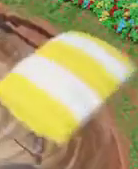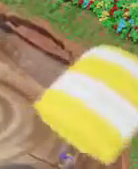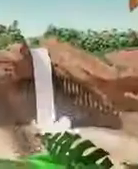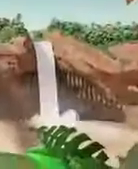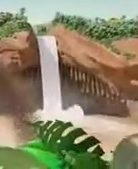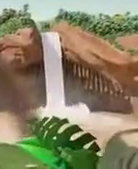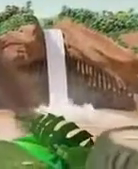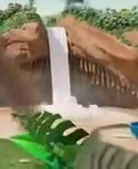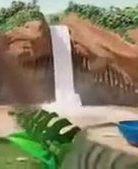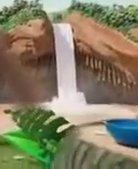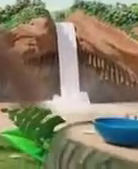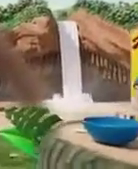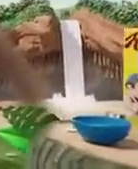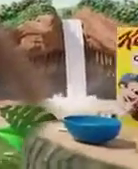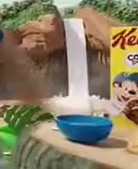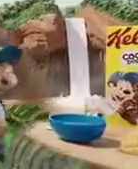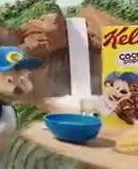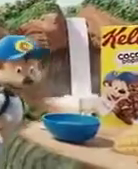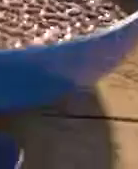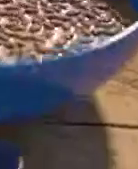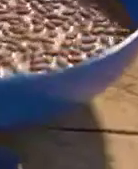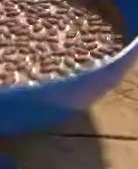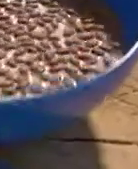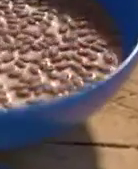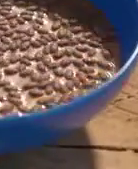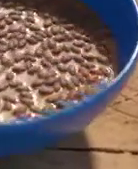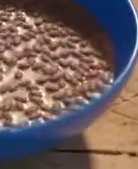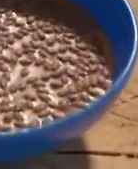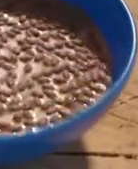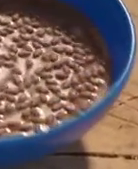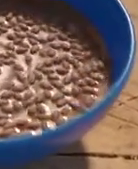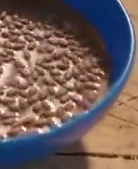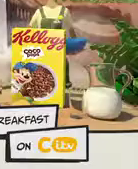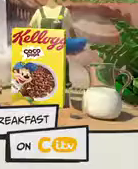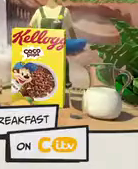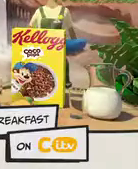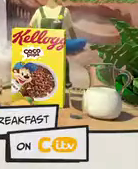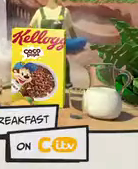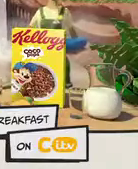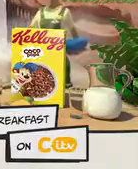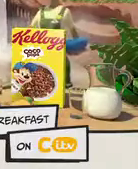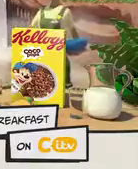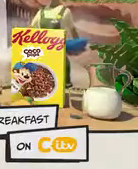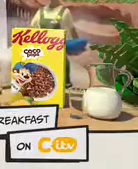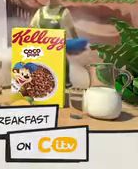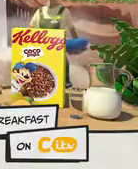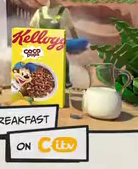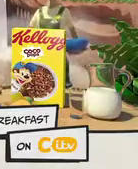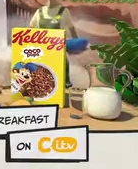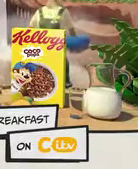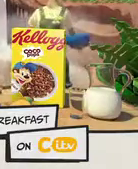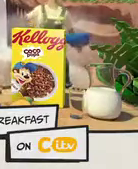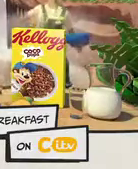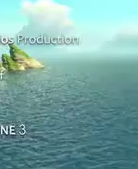Look, everyone! Coco's first to breakfast! Again! Coco Pops Original sponsors breakfast on